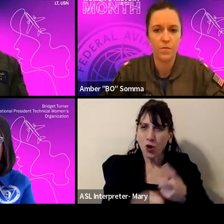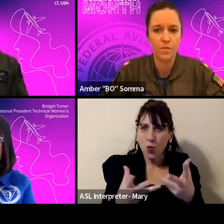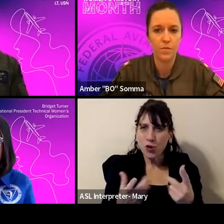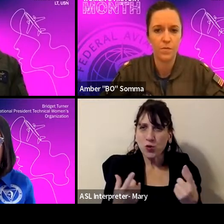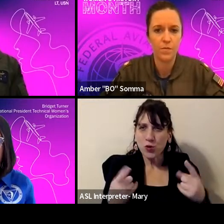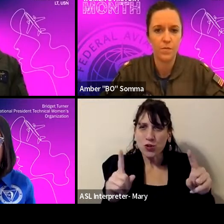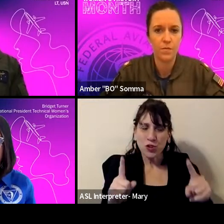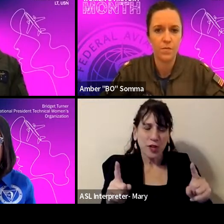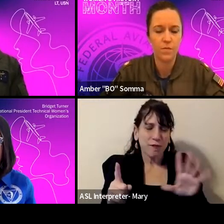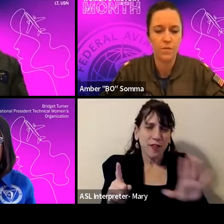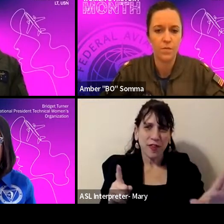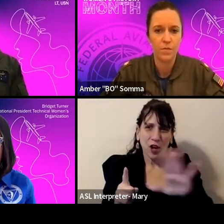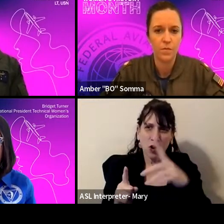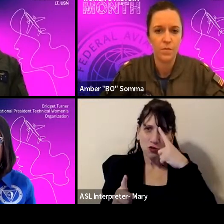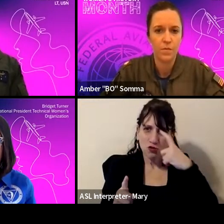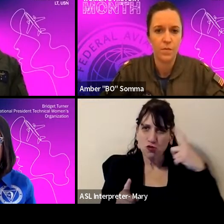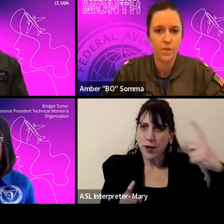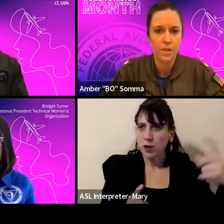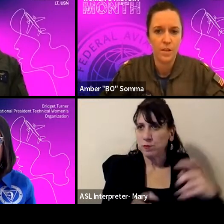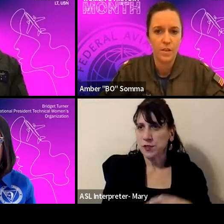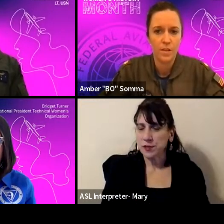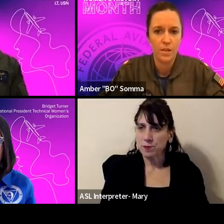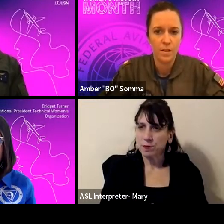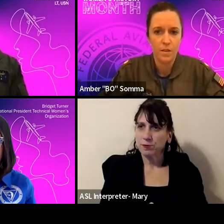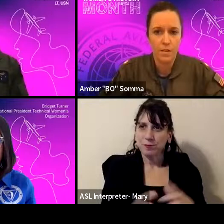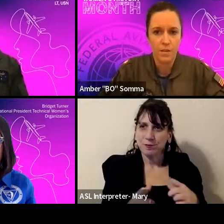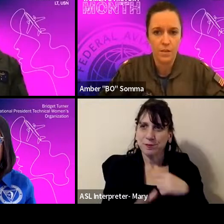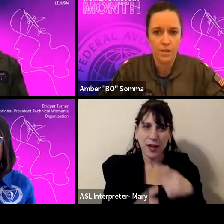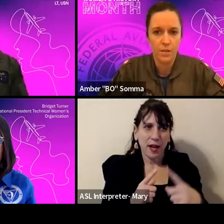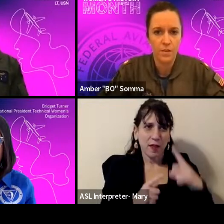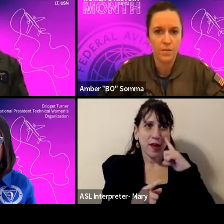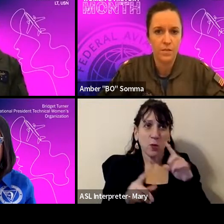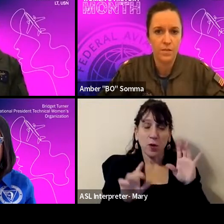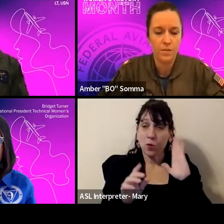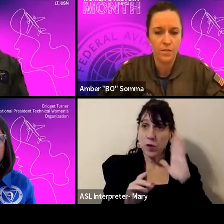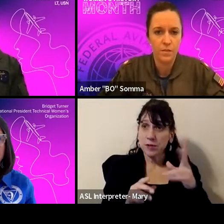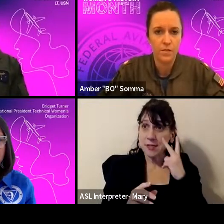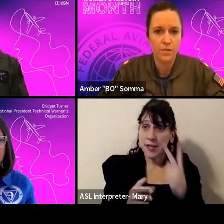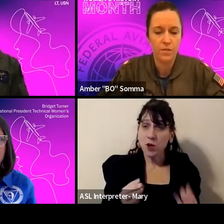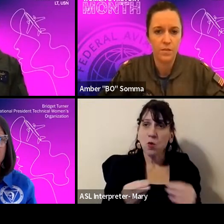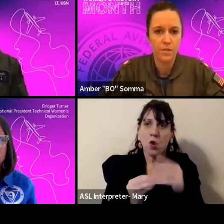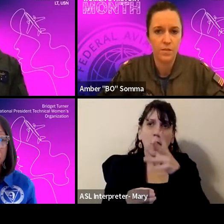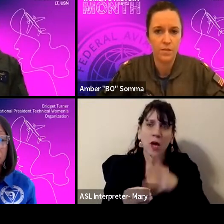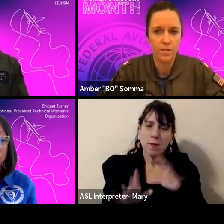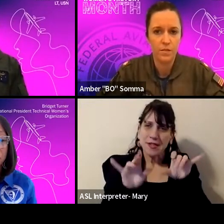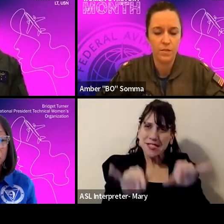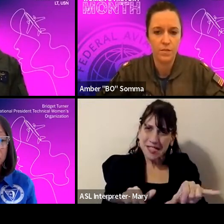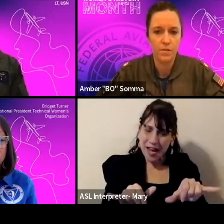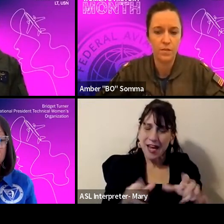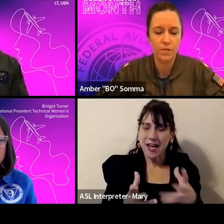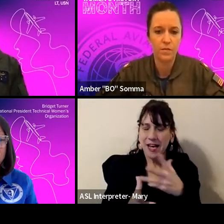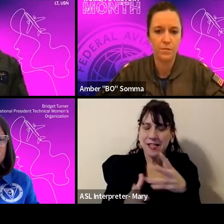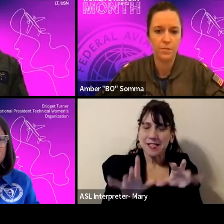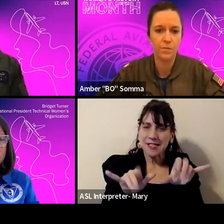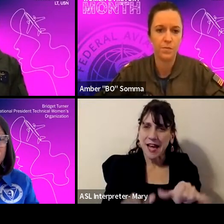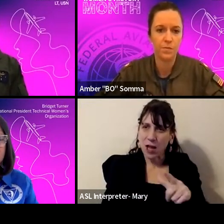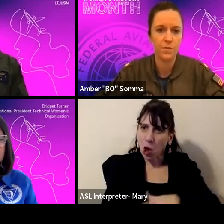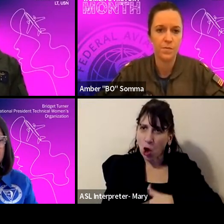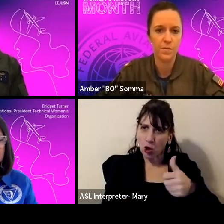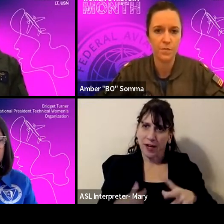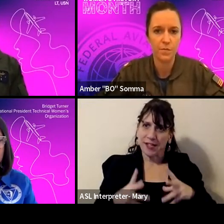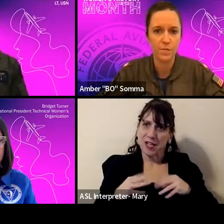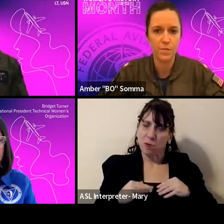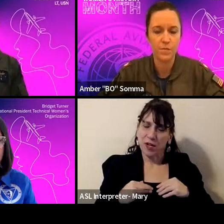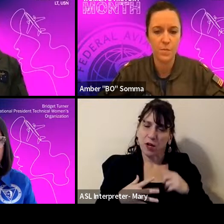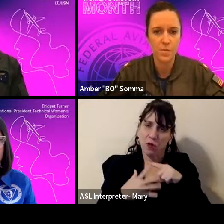all of their dreams, then I think we will see more women staying in, staying longer, taking on those roles.